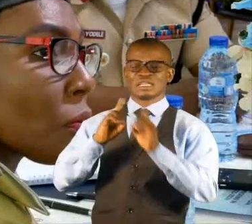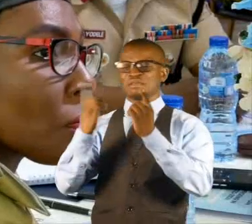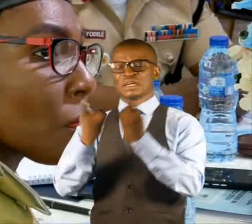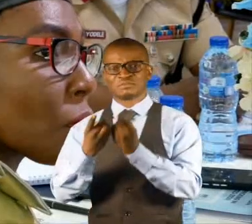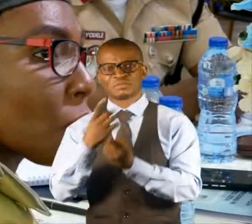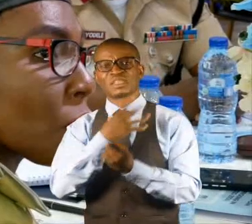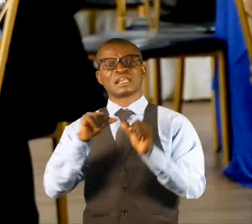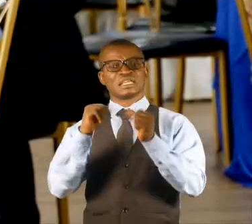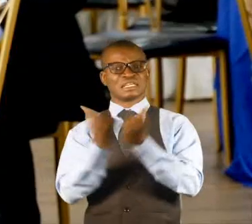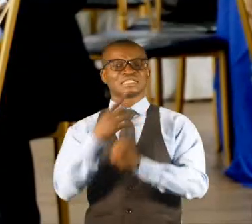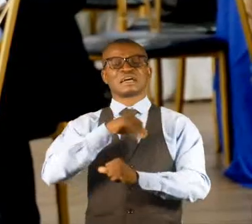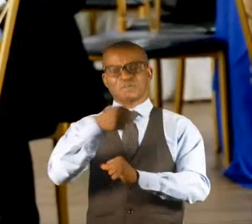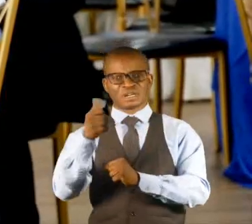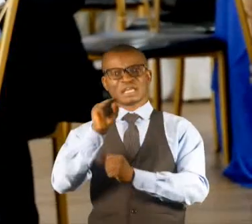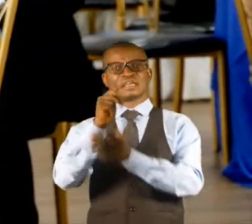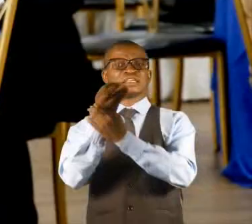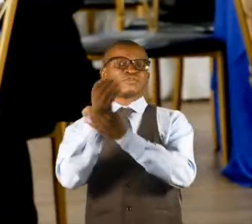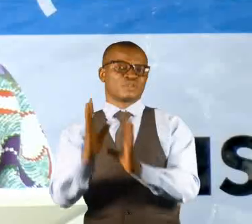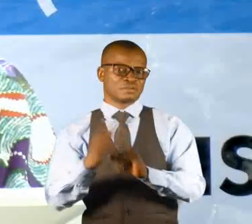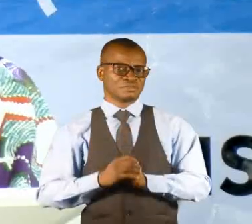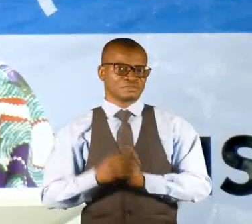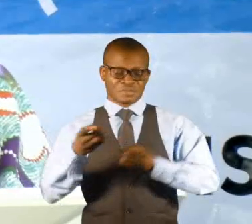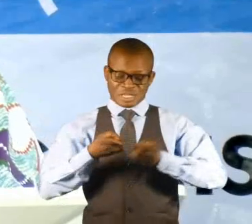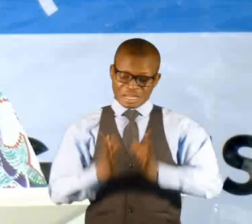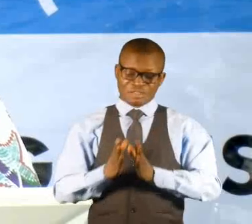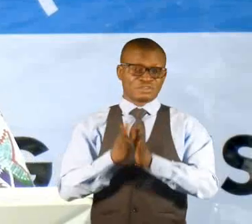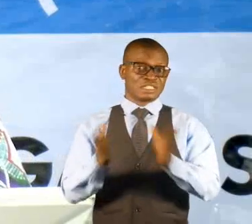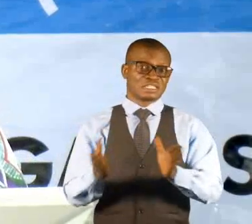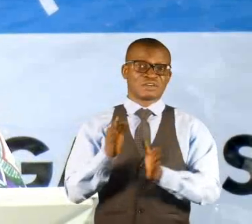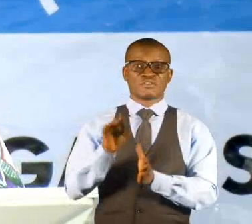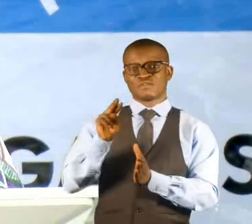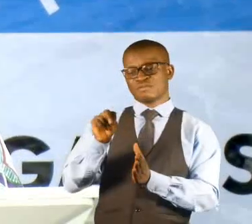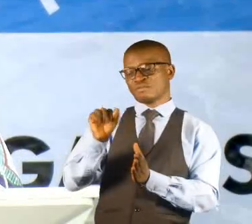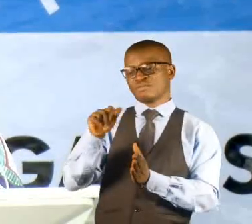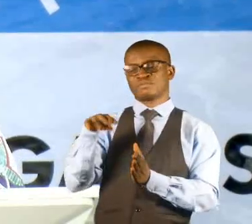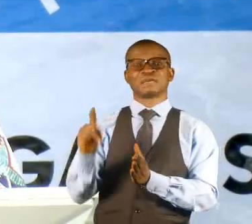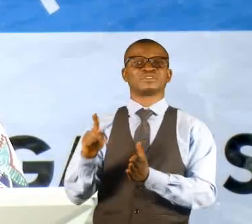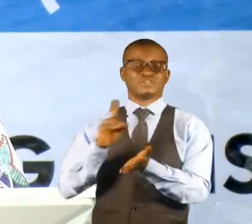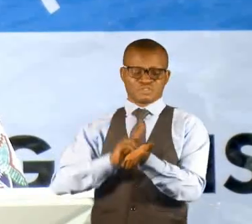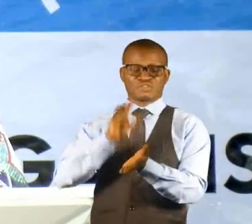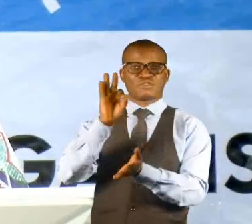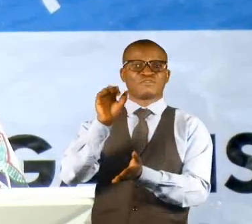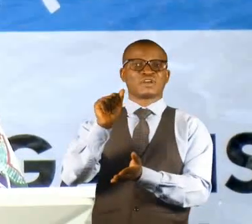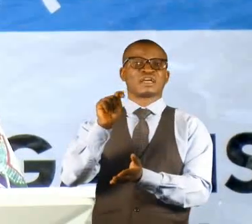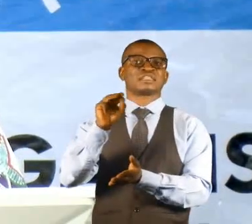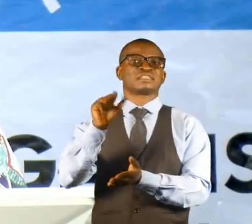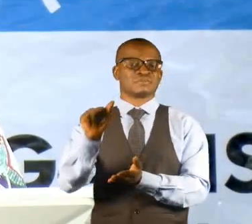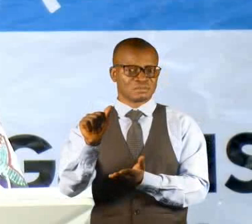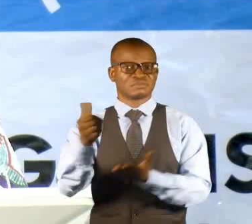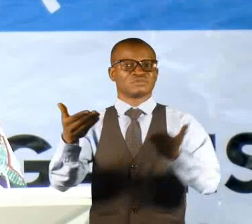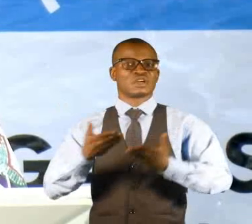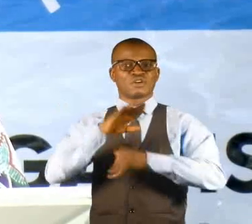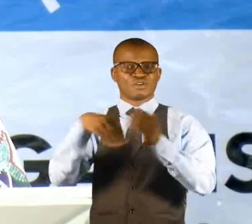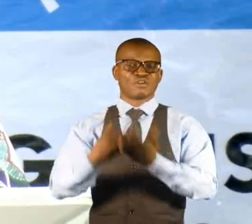departments, agencies and other stakeholders. The Director General of NAPTIP, Dr. Fatima Waziri Azi, welcomed